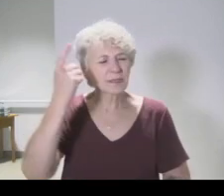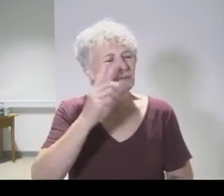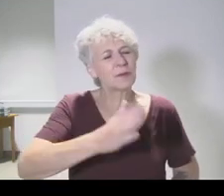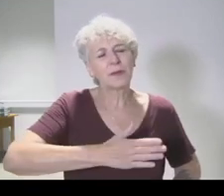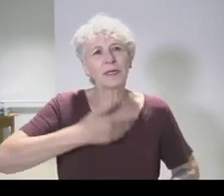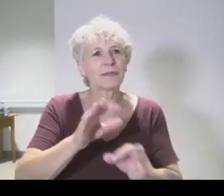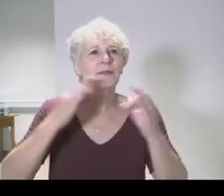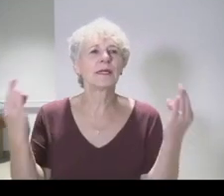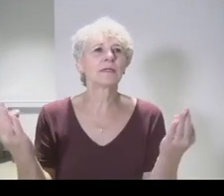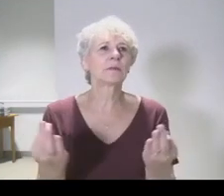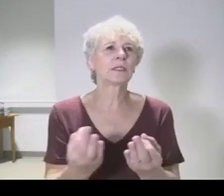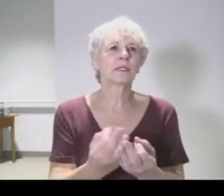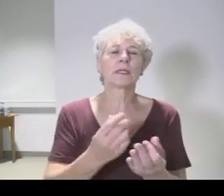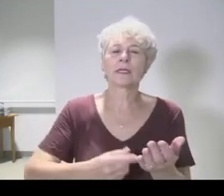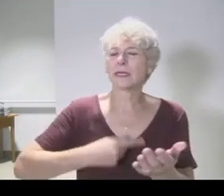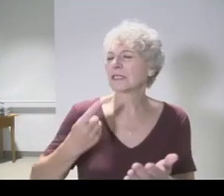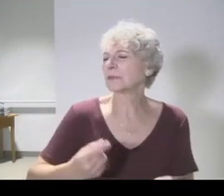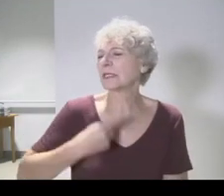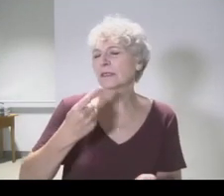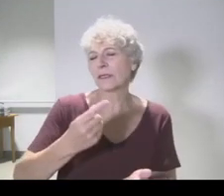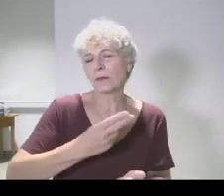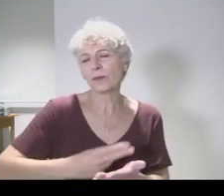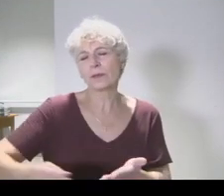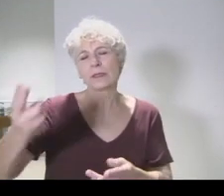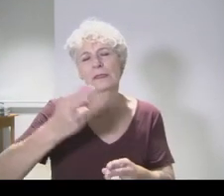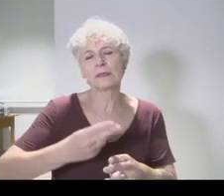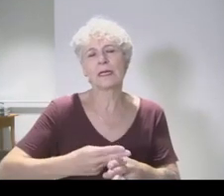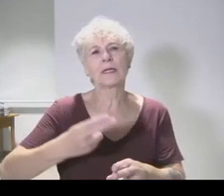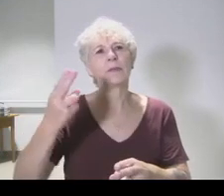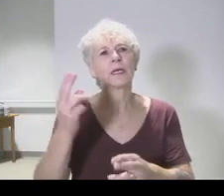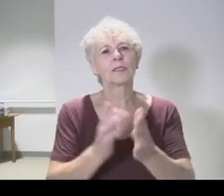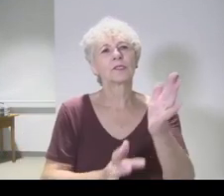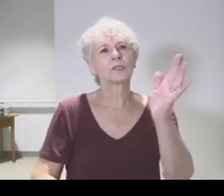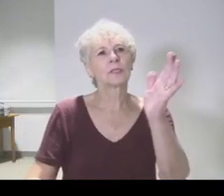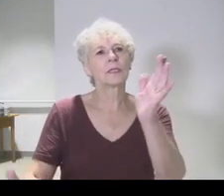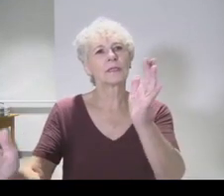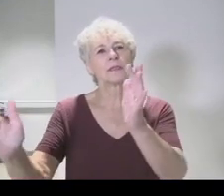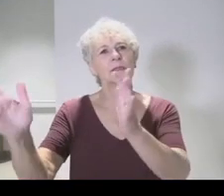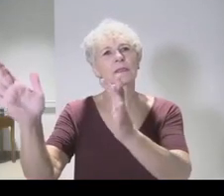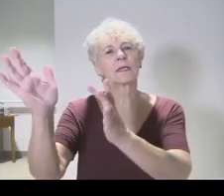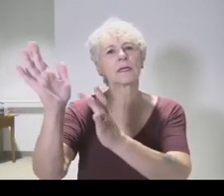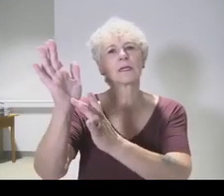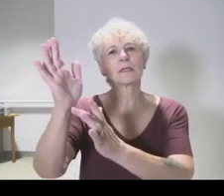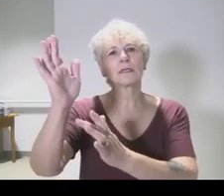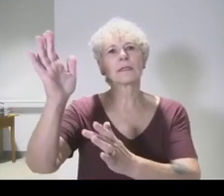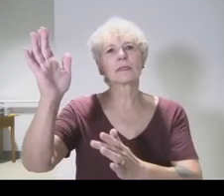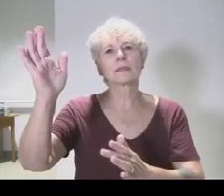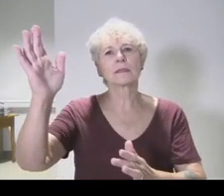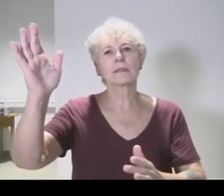Jesus for my family, I speak the holy name, Jesus.